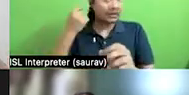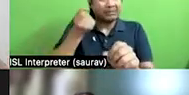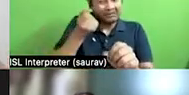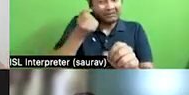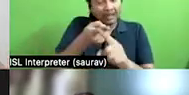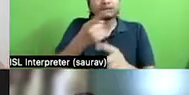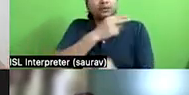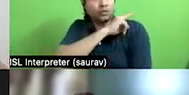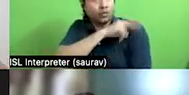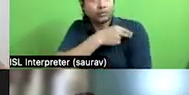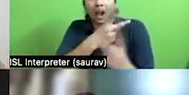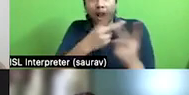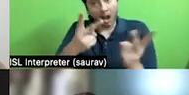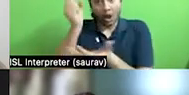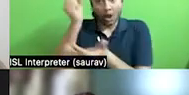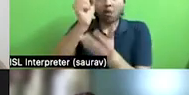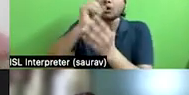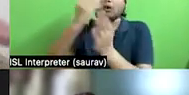take, then again,